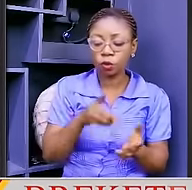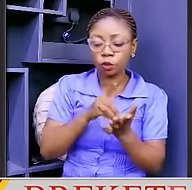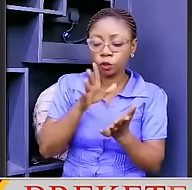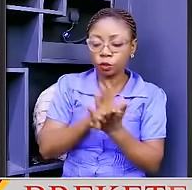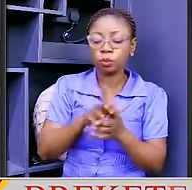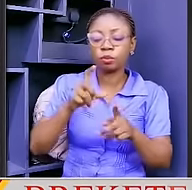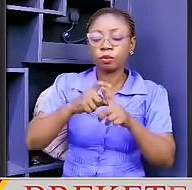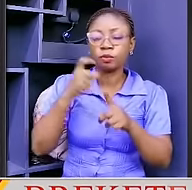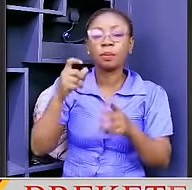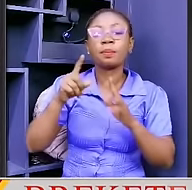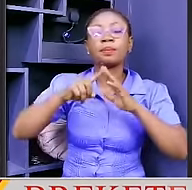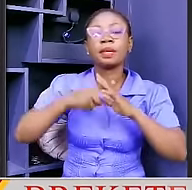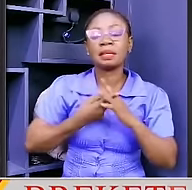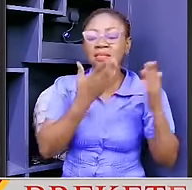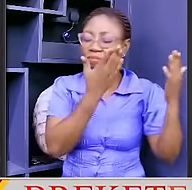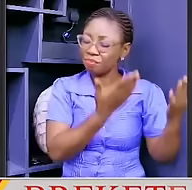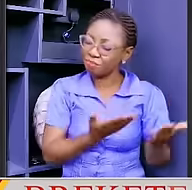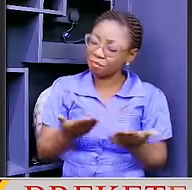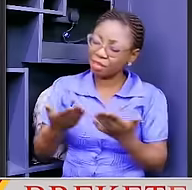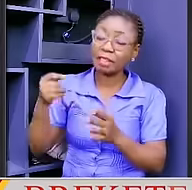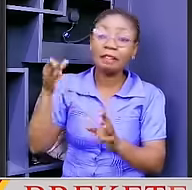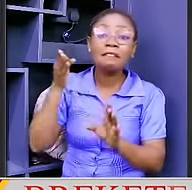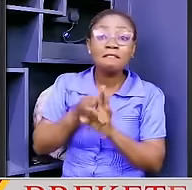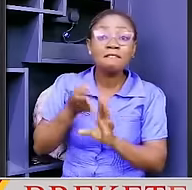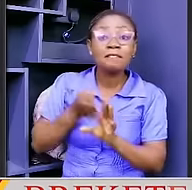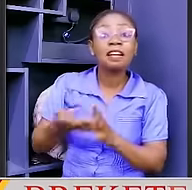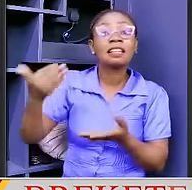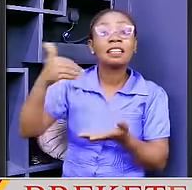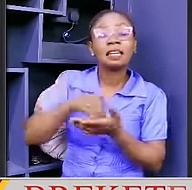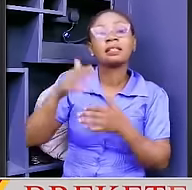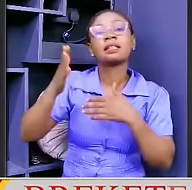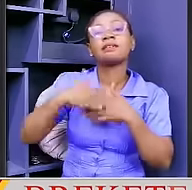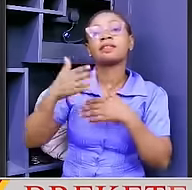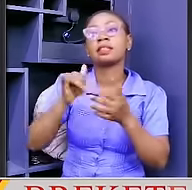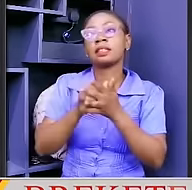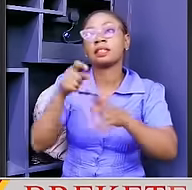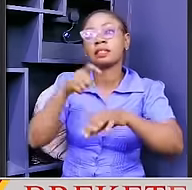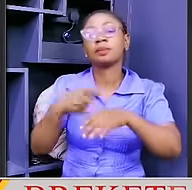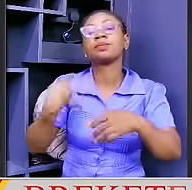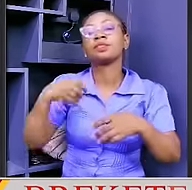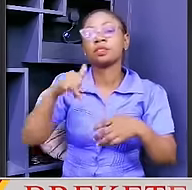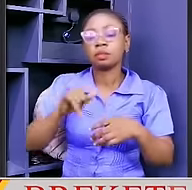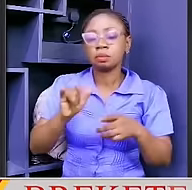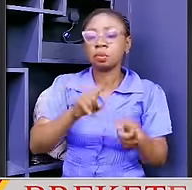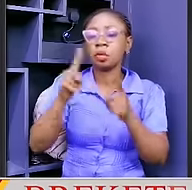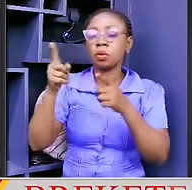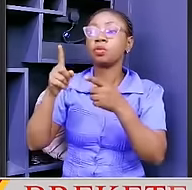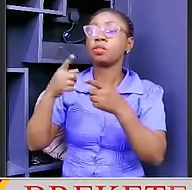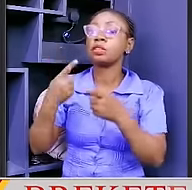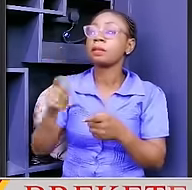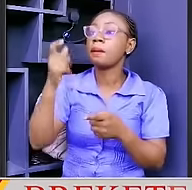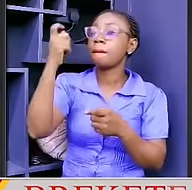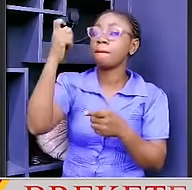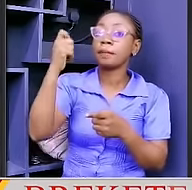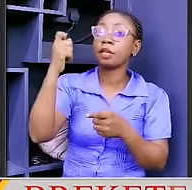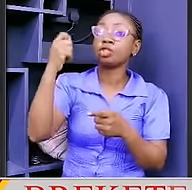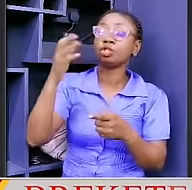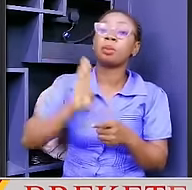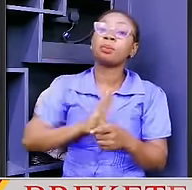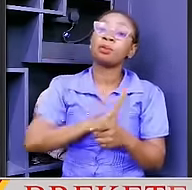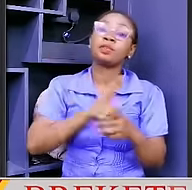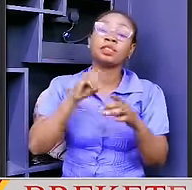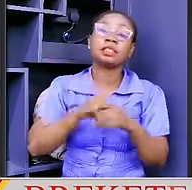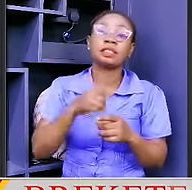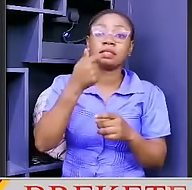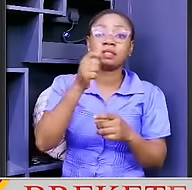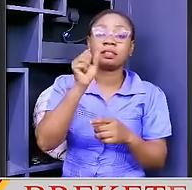from beginning. Constantly bring the file again. After then, we still go the pension board for area 3 Gariki. They go